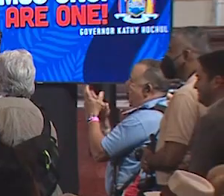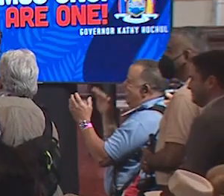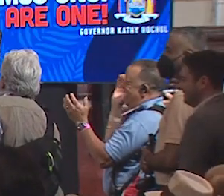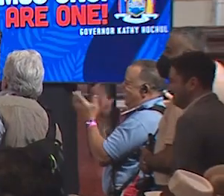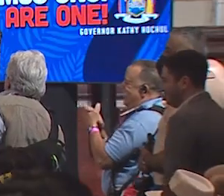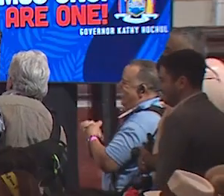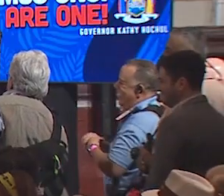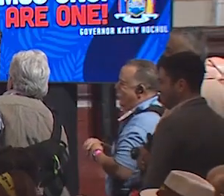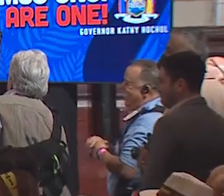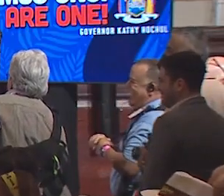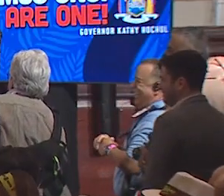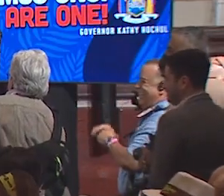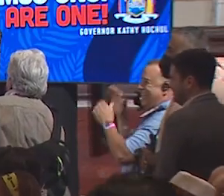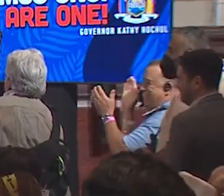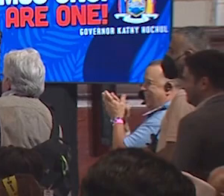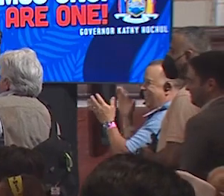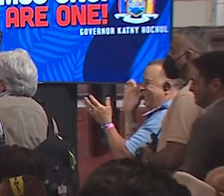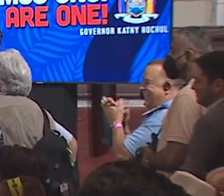Puerto Ricans.